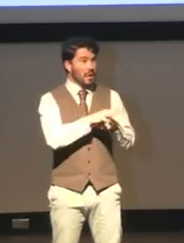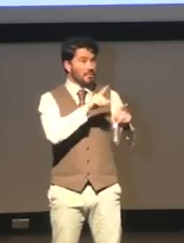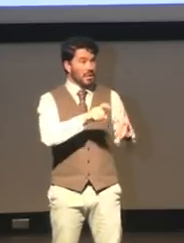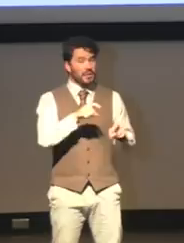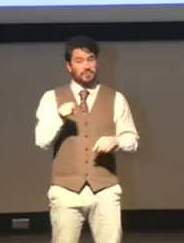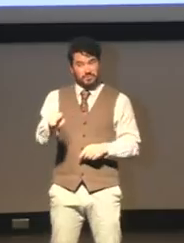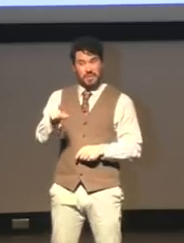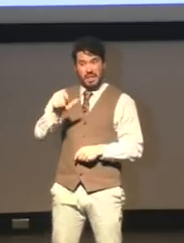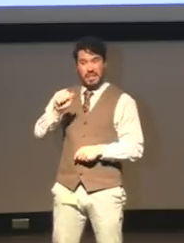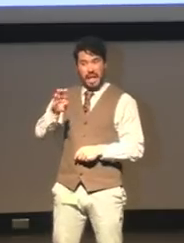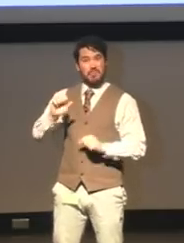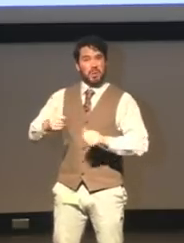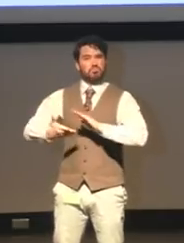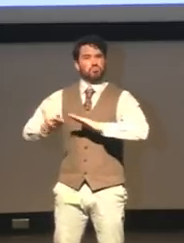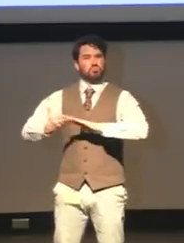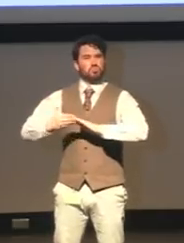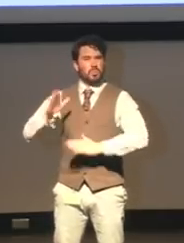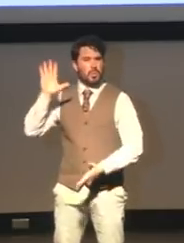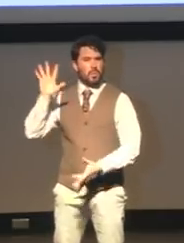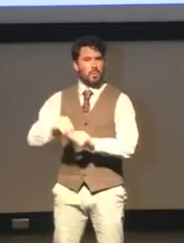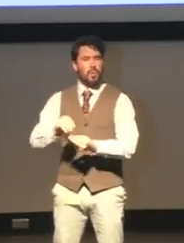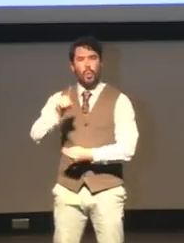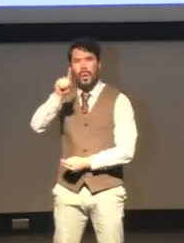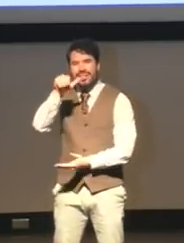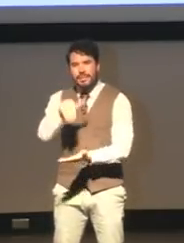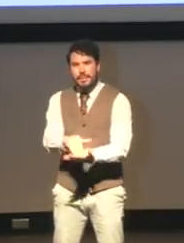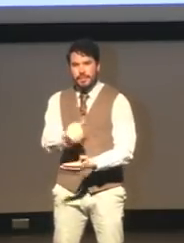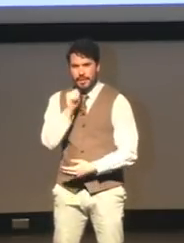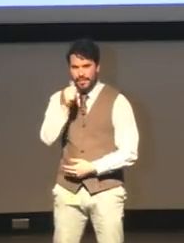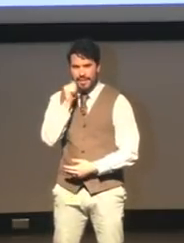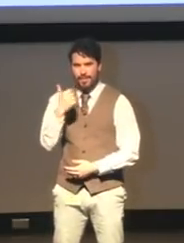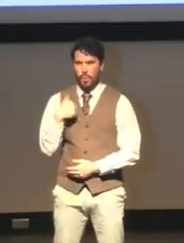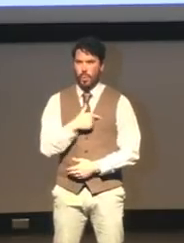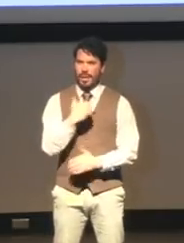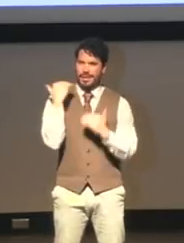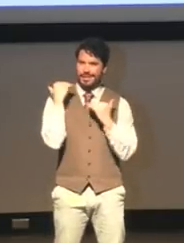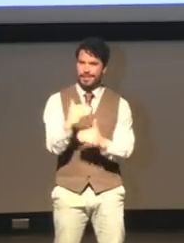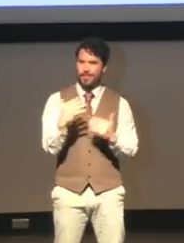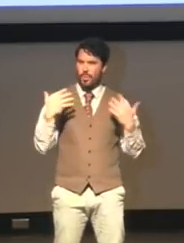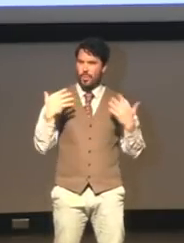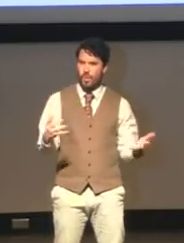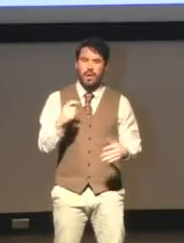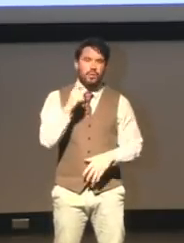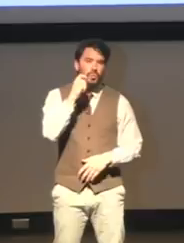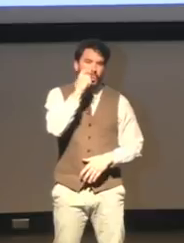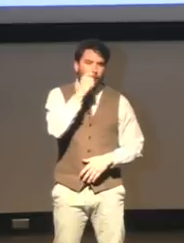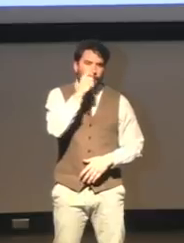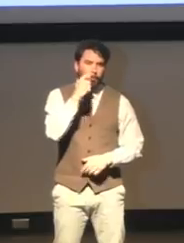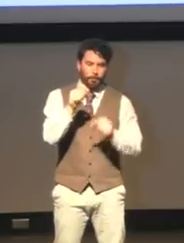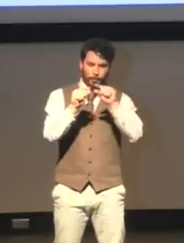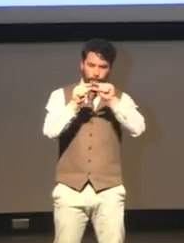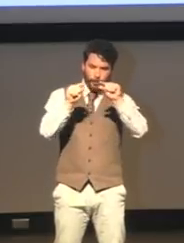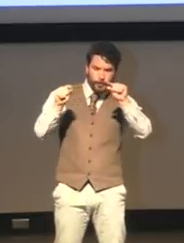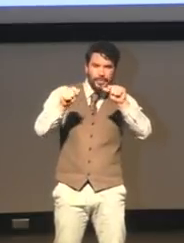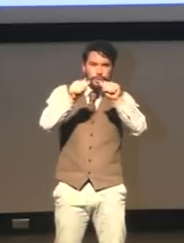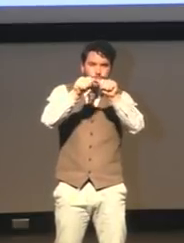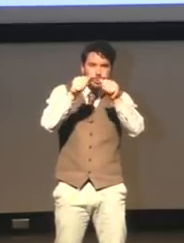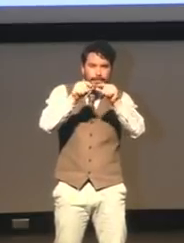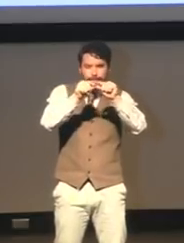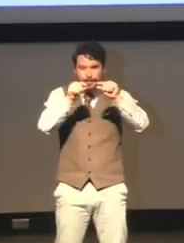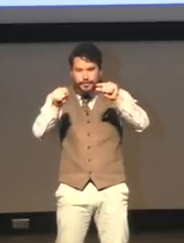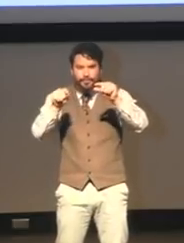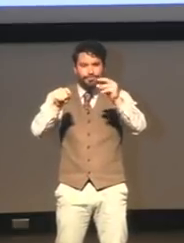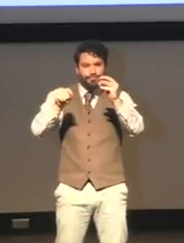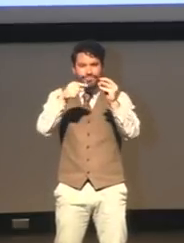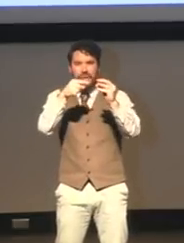us. What we're limited by in particular is the swabs, and the swabs have to be a certain type of swab, a certain shape swab, to be able